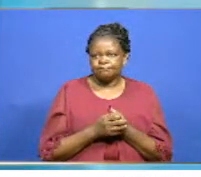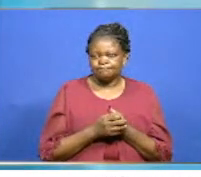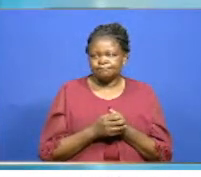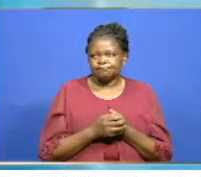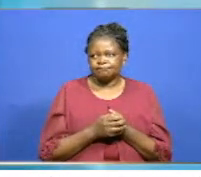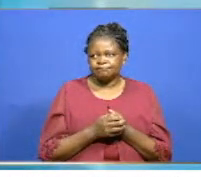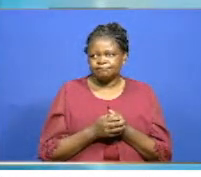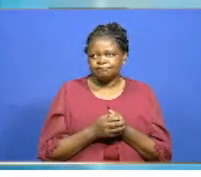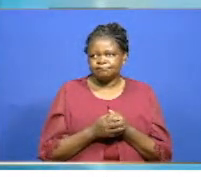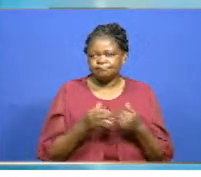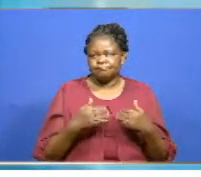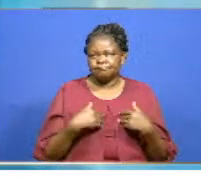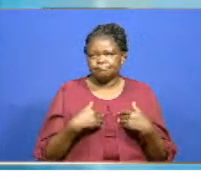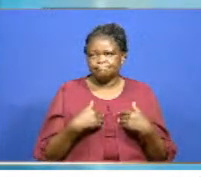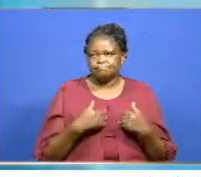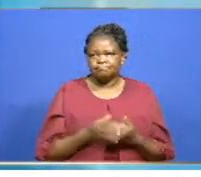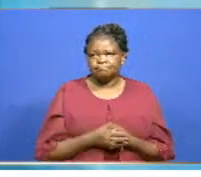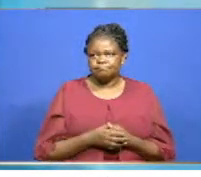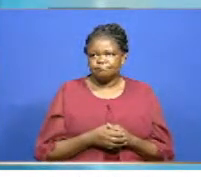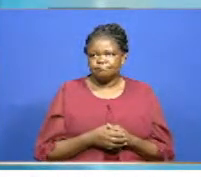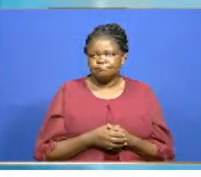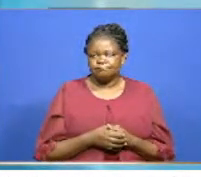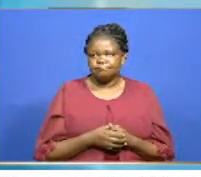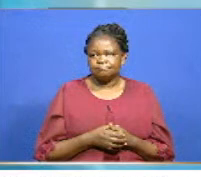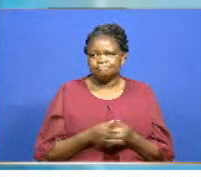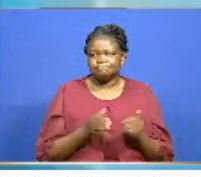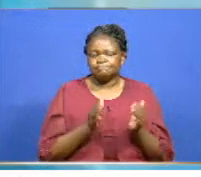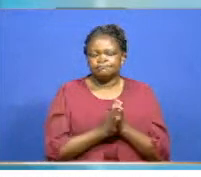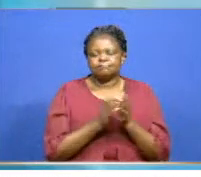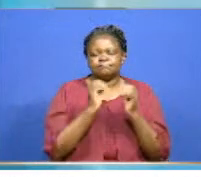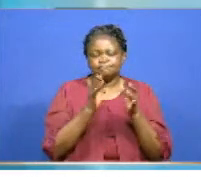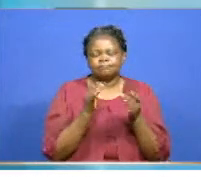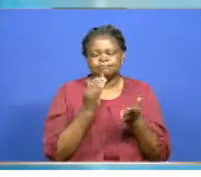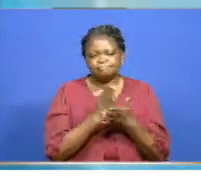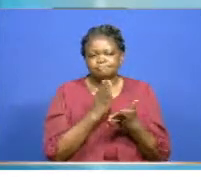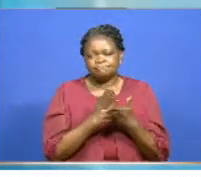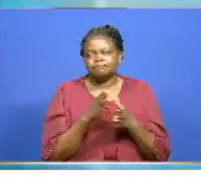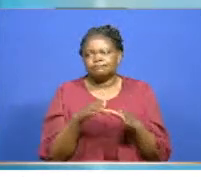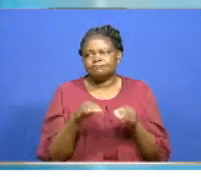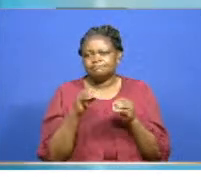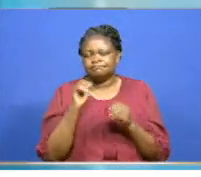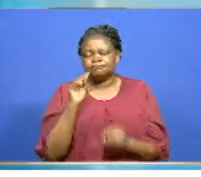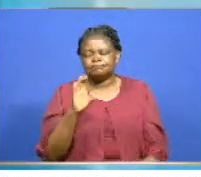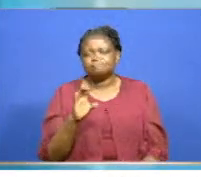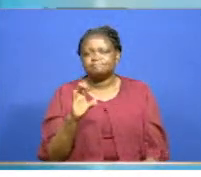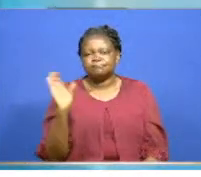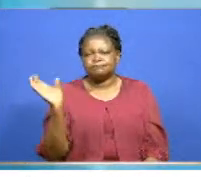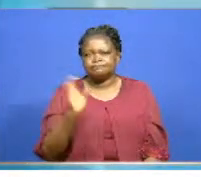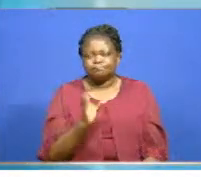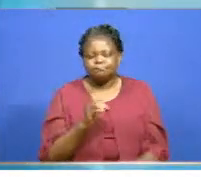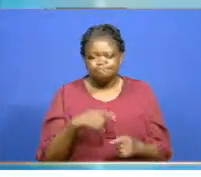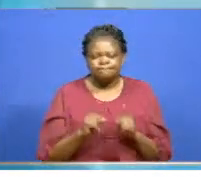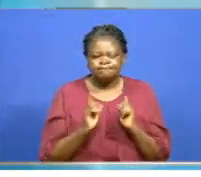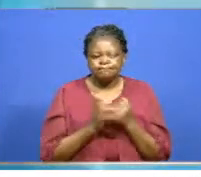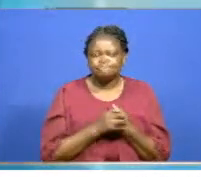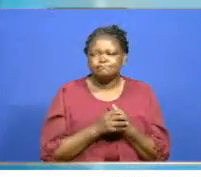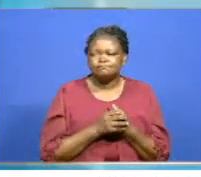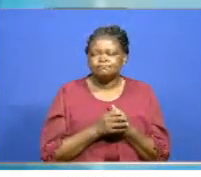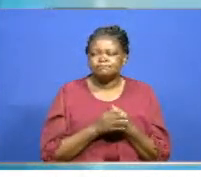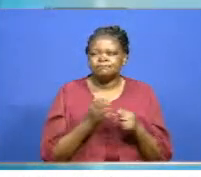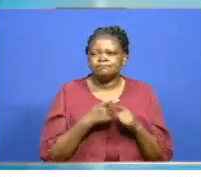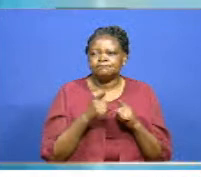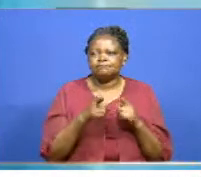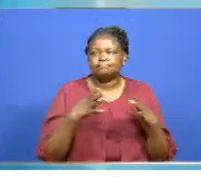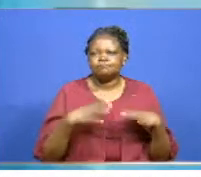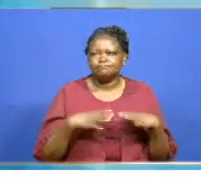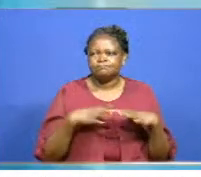needed to settle on if they had taken, because they wanted the ANC candidate. I think they were the first ones. But this